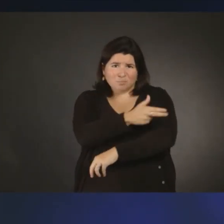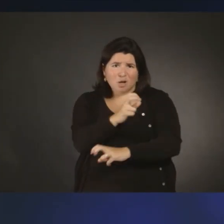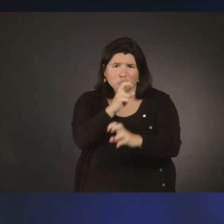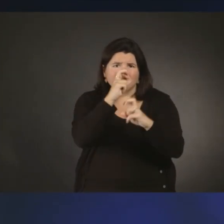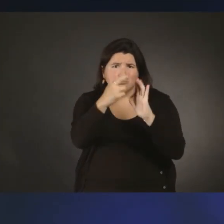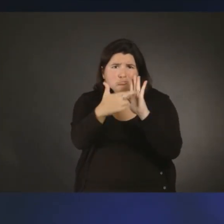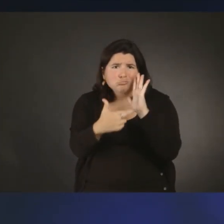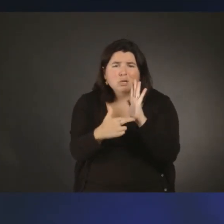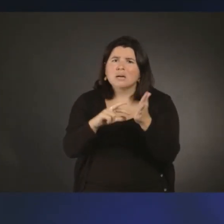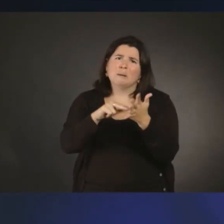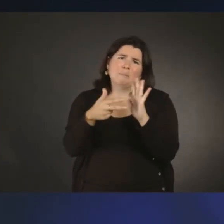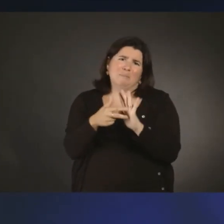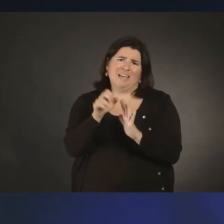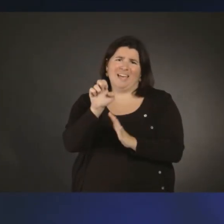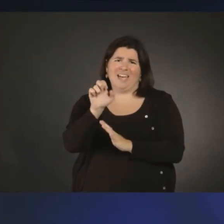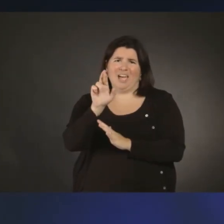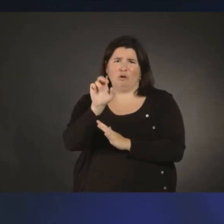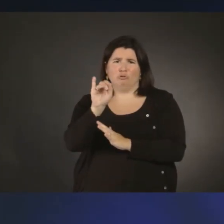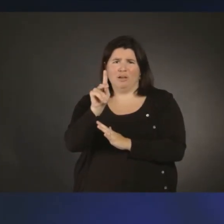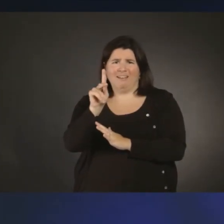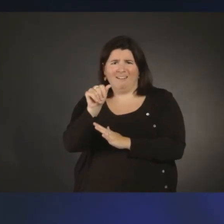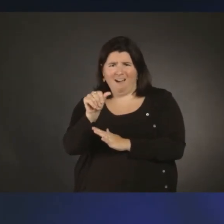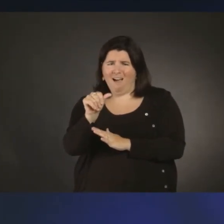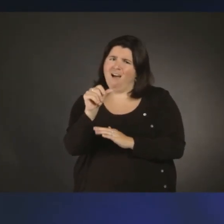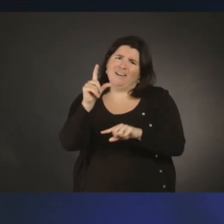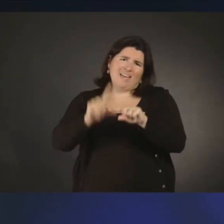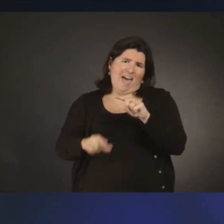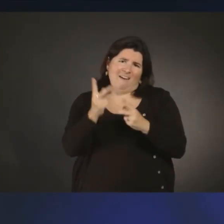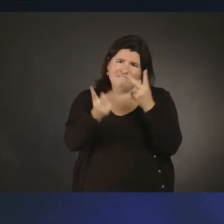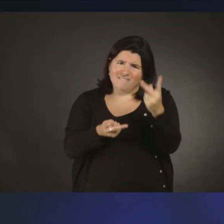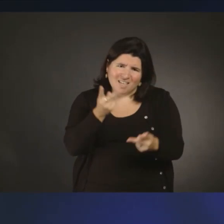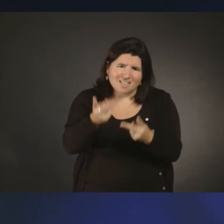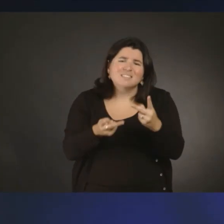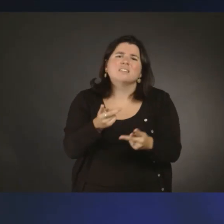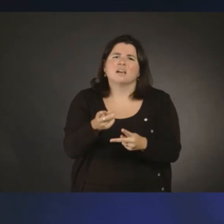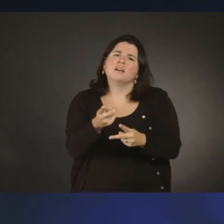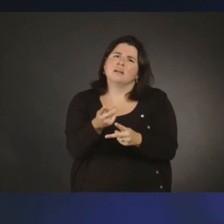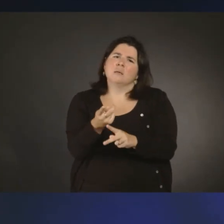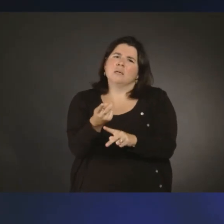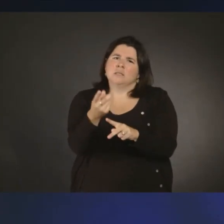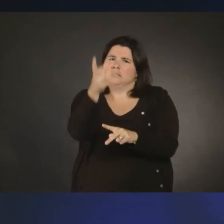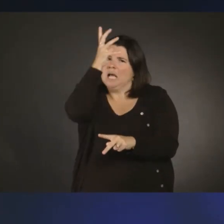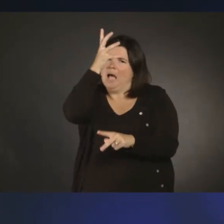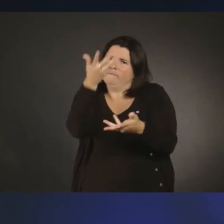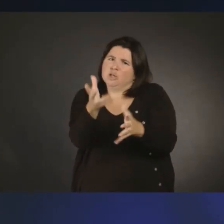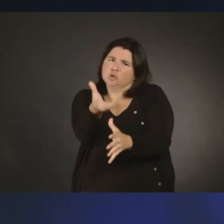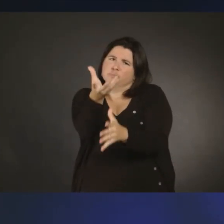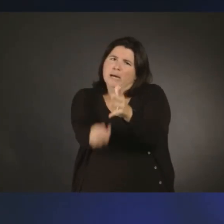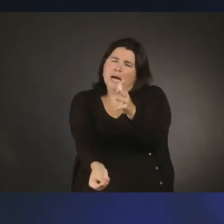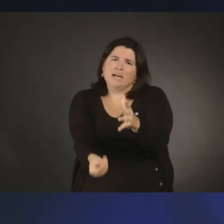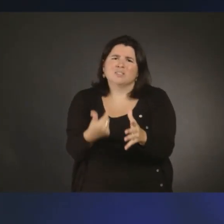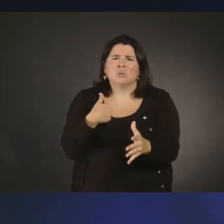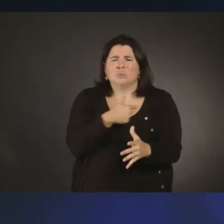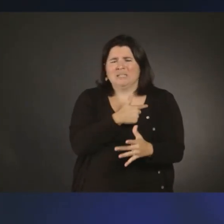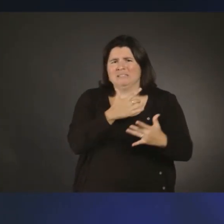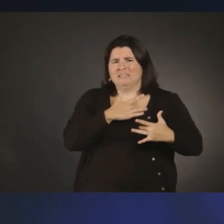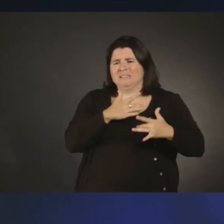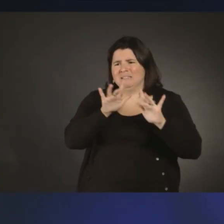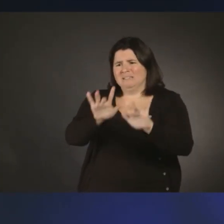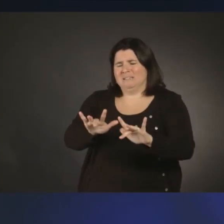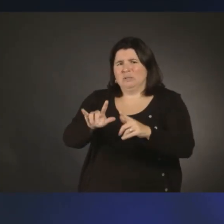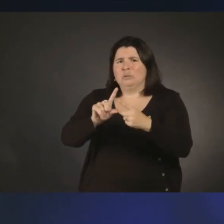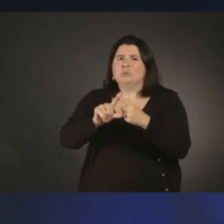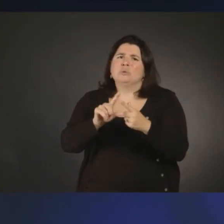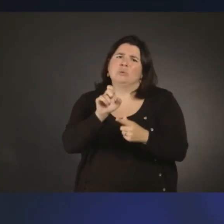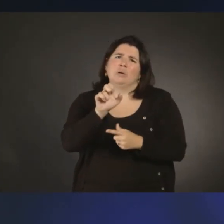he passed. We share Erica's pain and offer our deepest sympathies. We're also in the